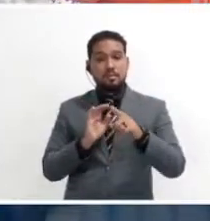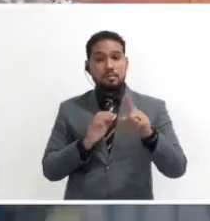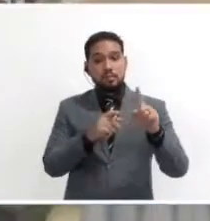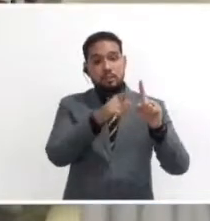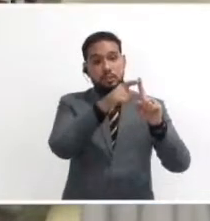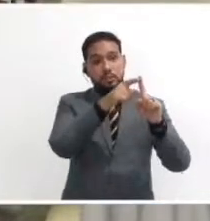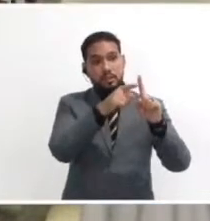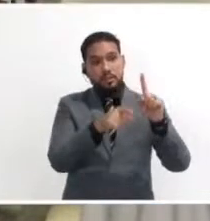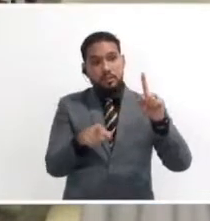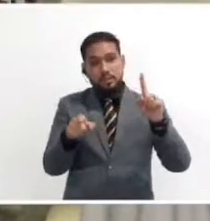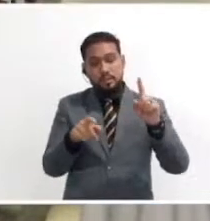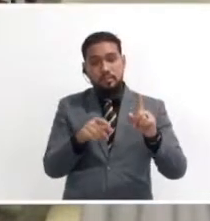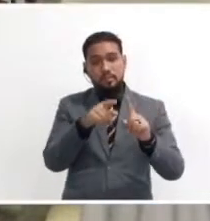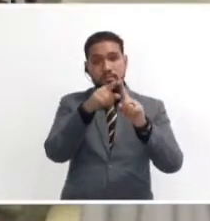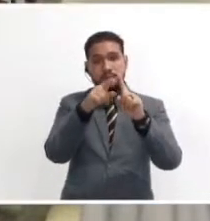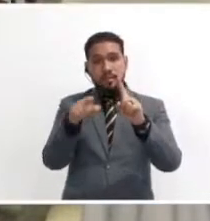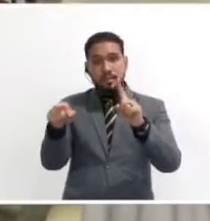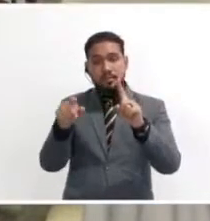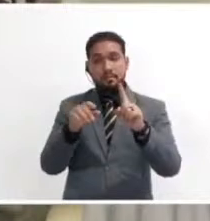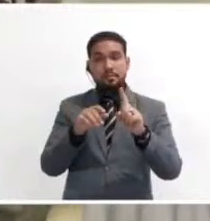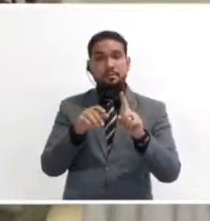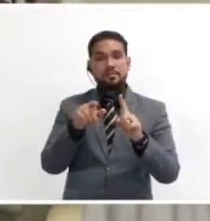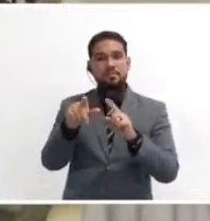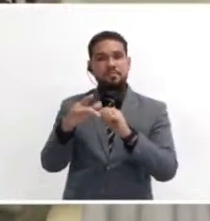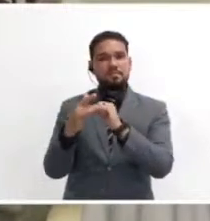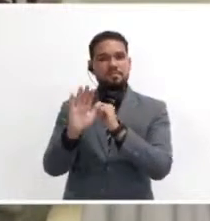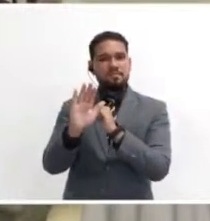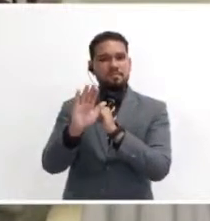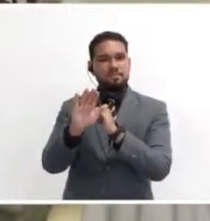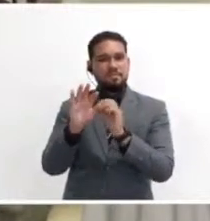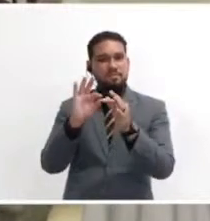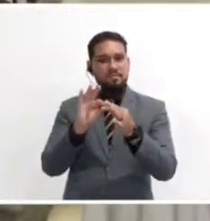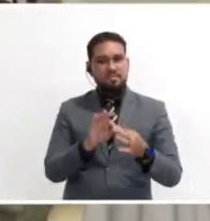is an RDL thin film type of